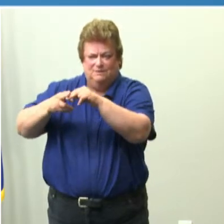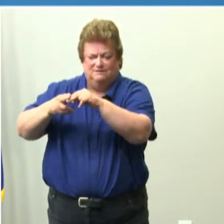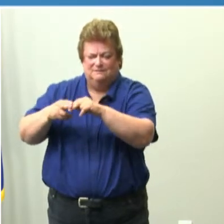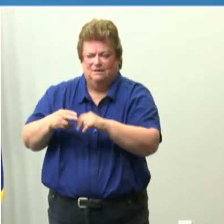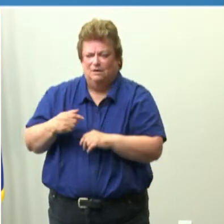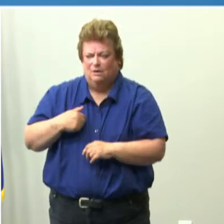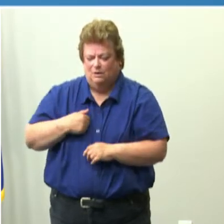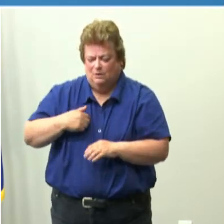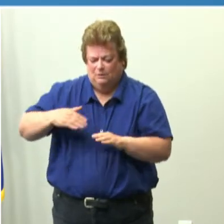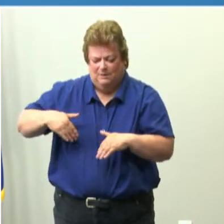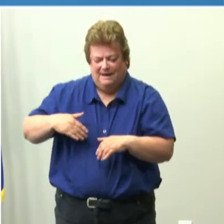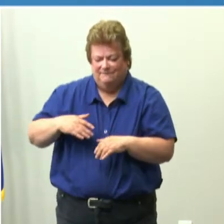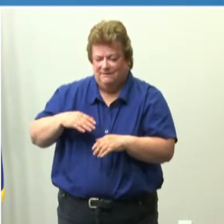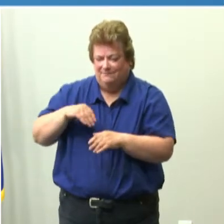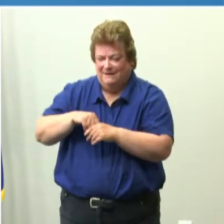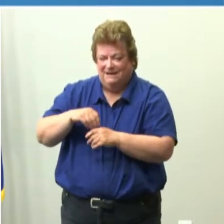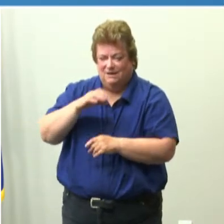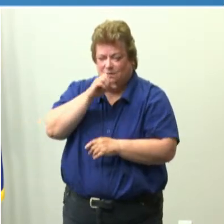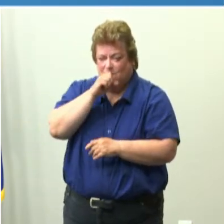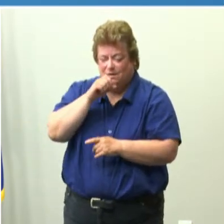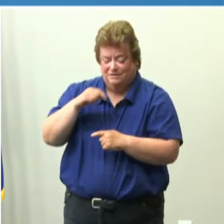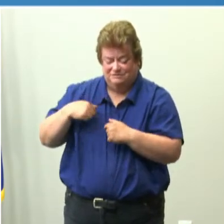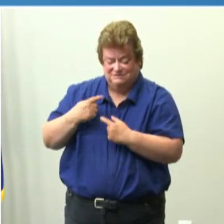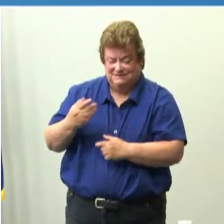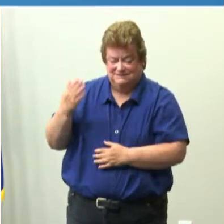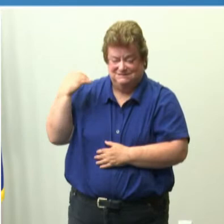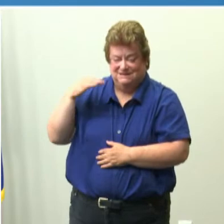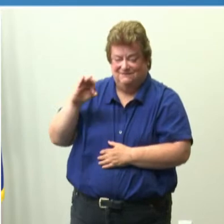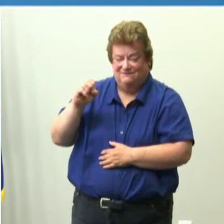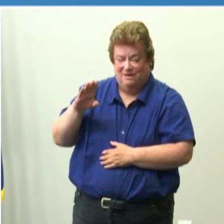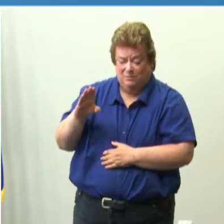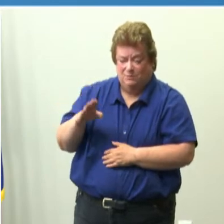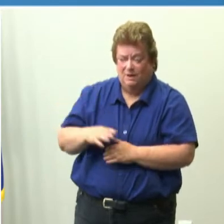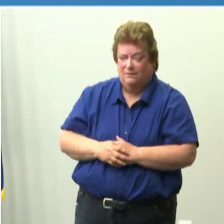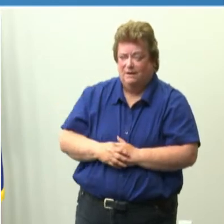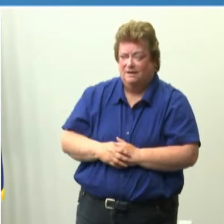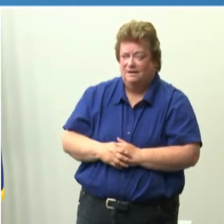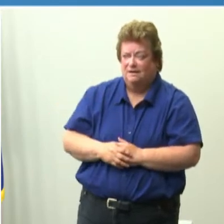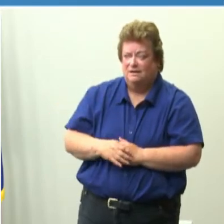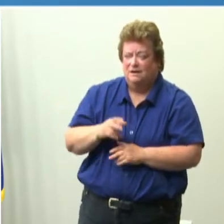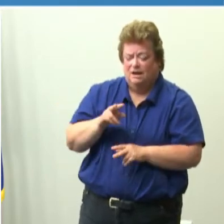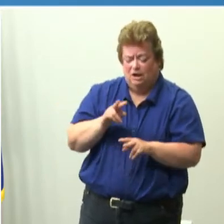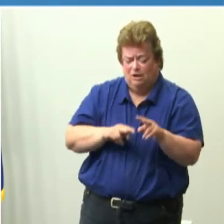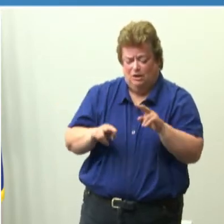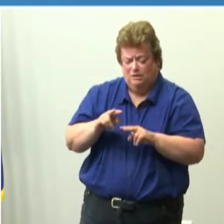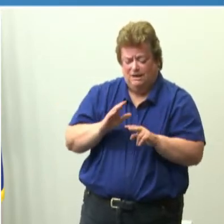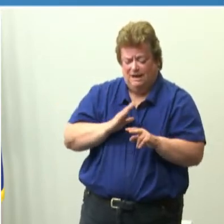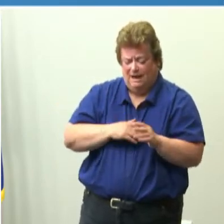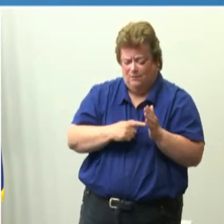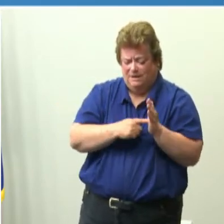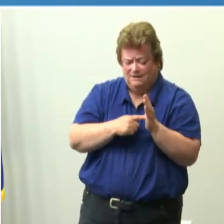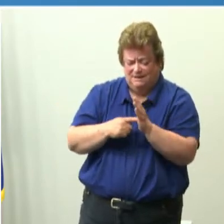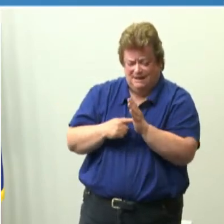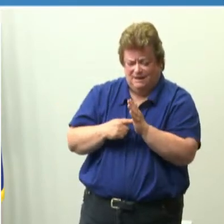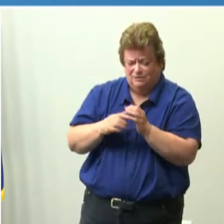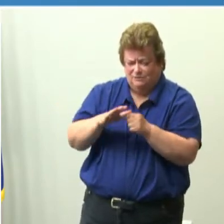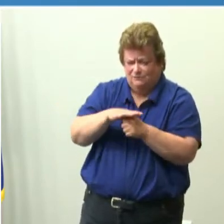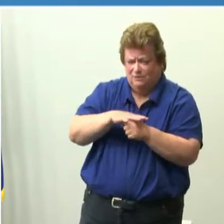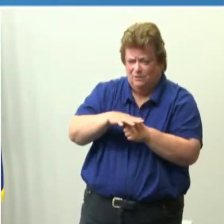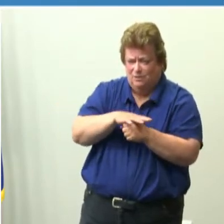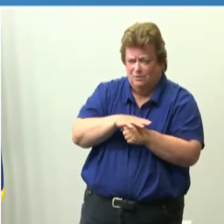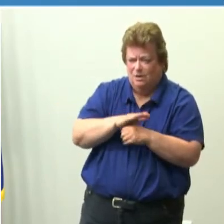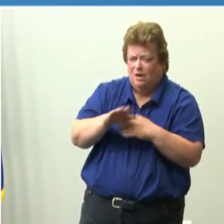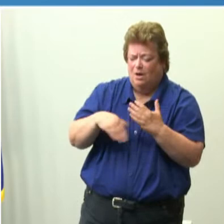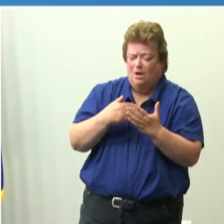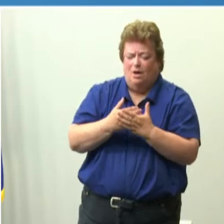at orange on the dial since early February. In reviewing our local indicators, nearly all key metrics have